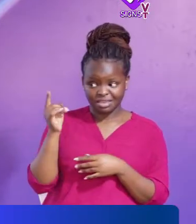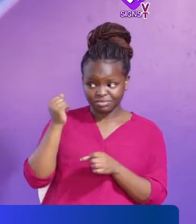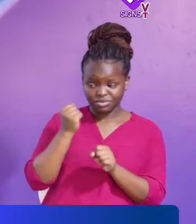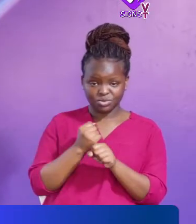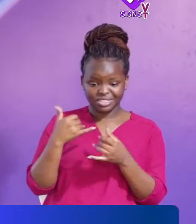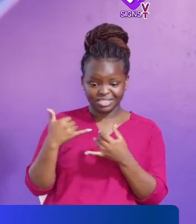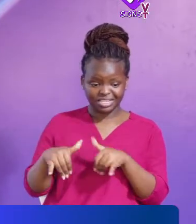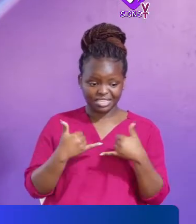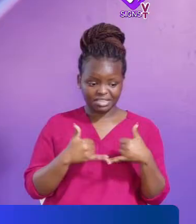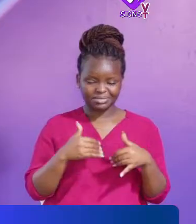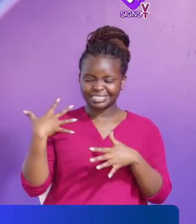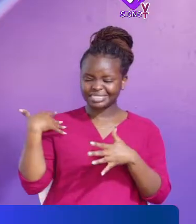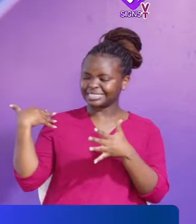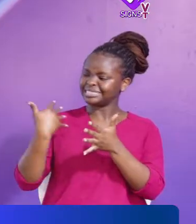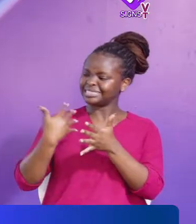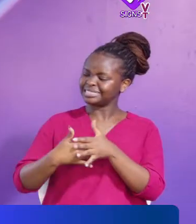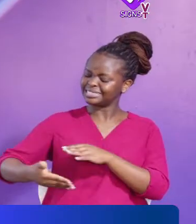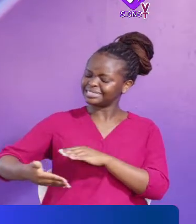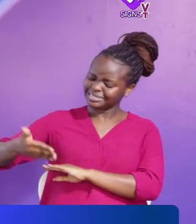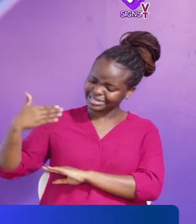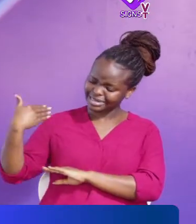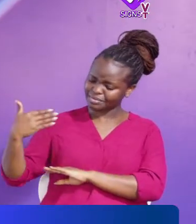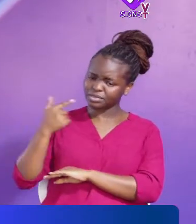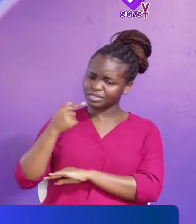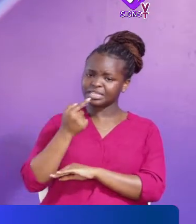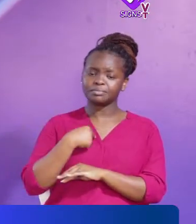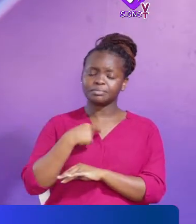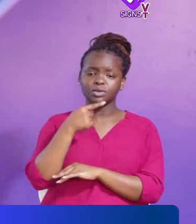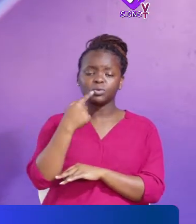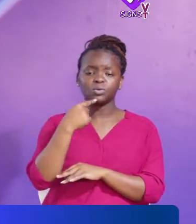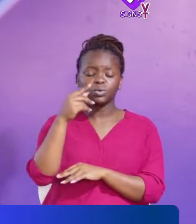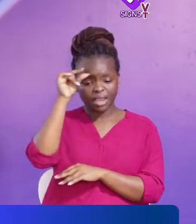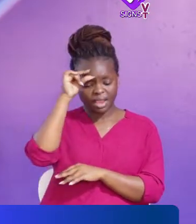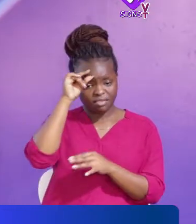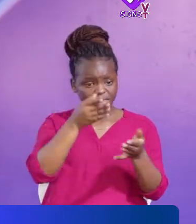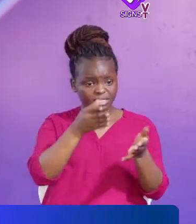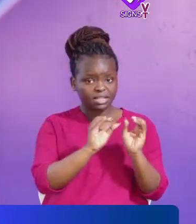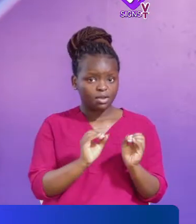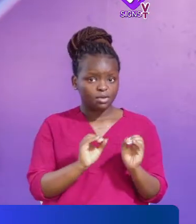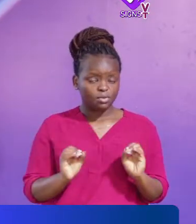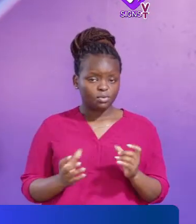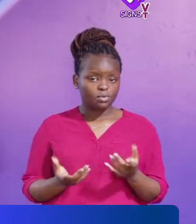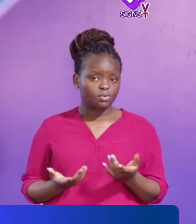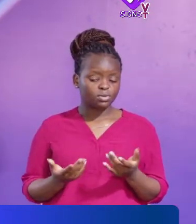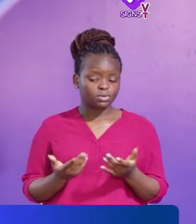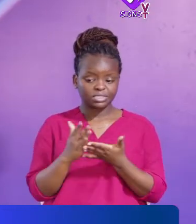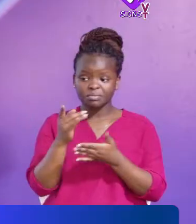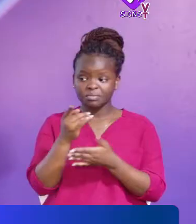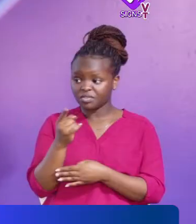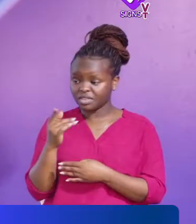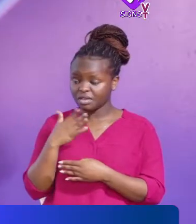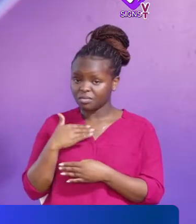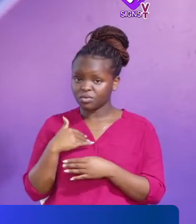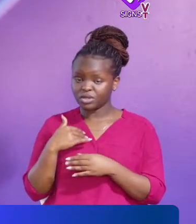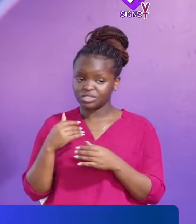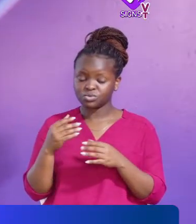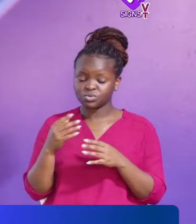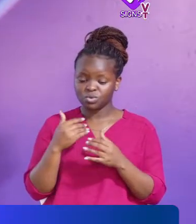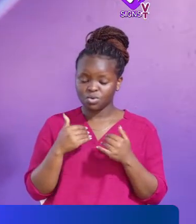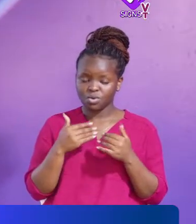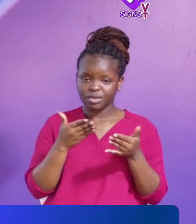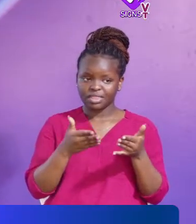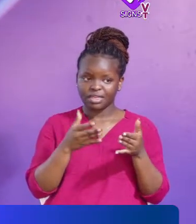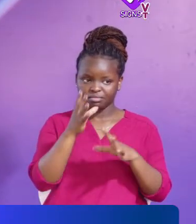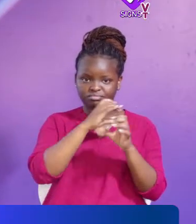this game from the beginning to the end. Tell me who has not been in government. As we speak, Some of them who are saying they want to run for president,